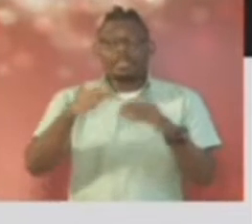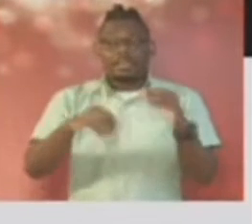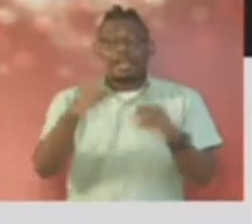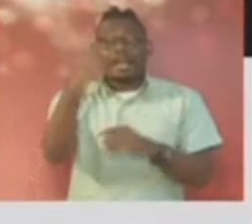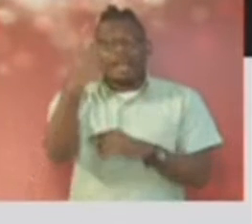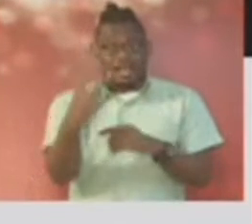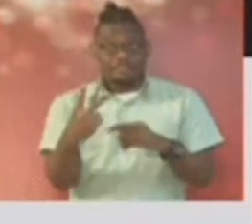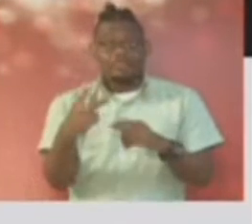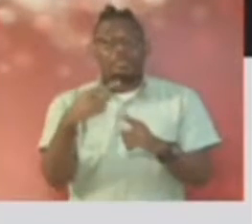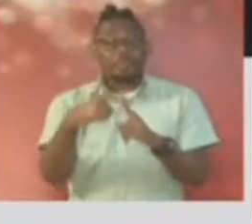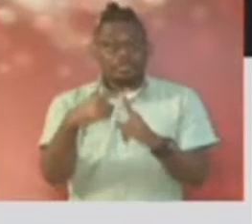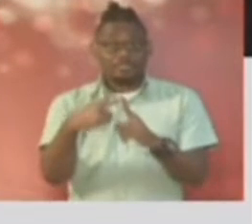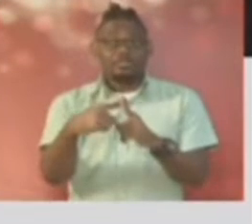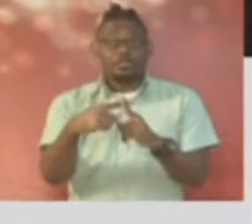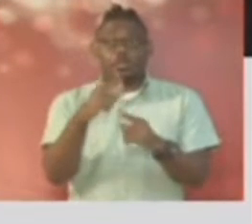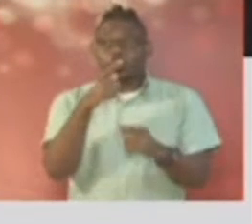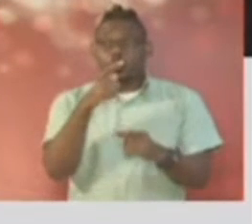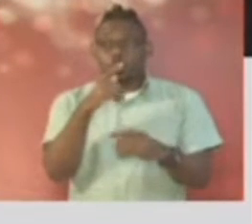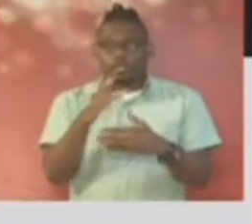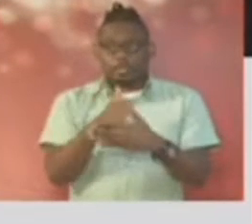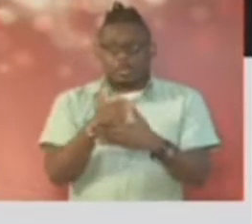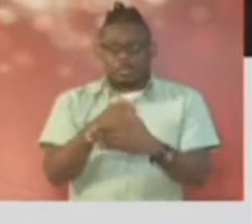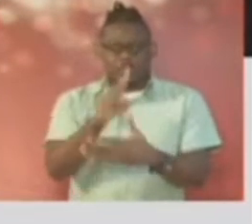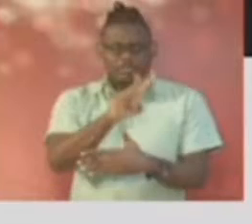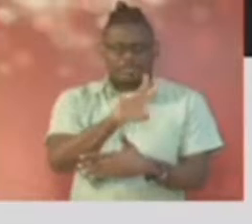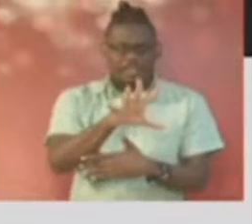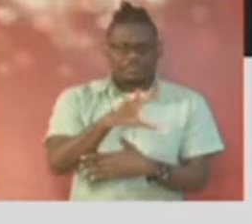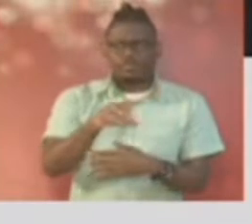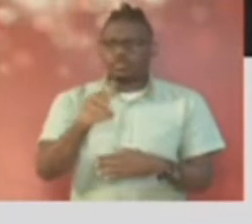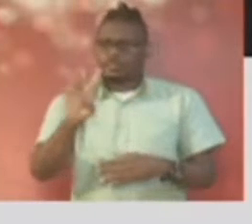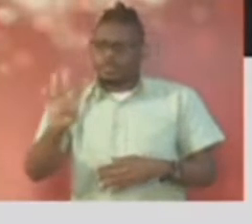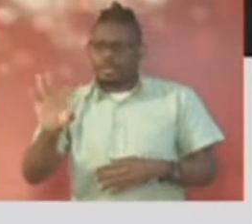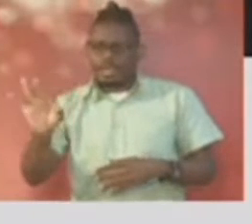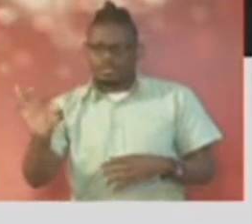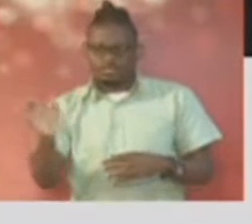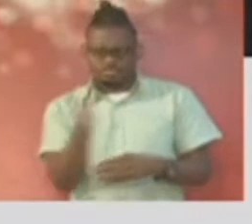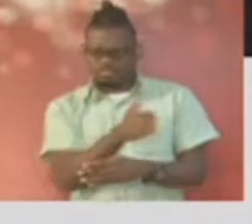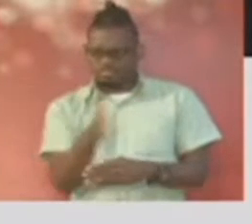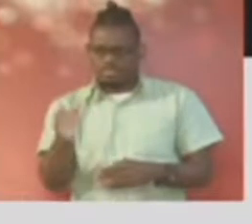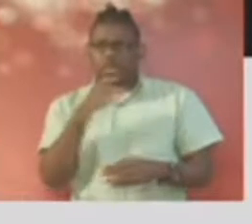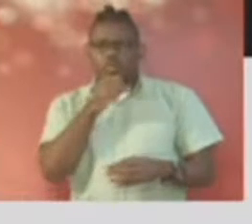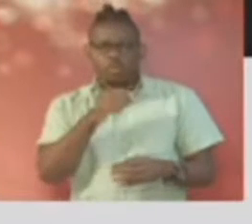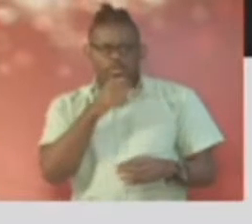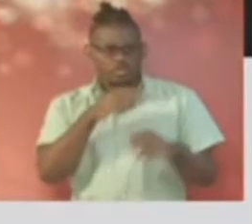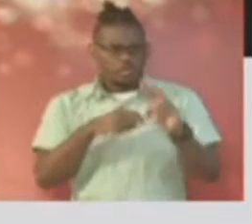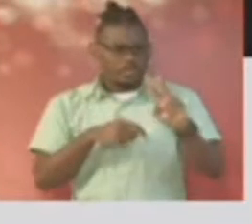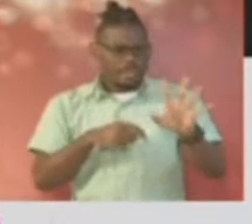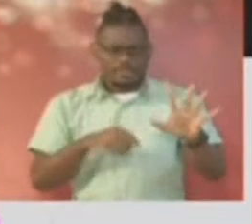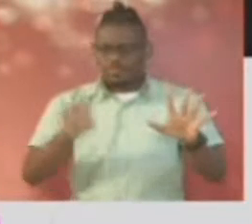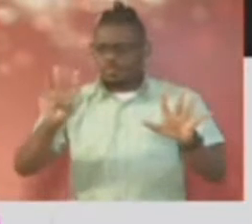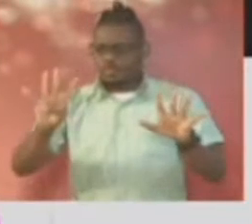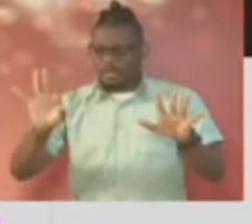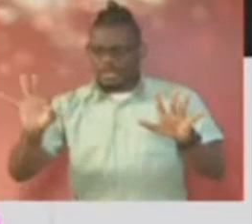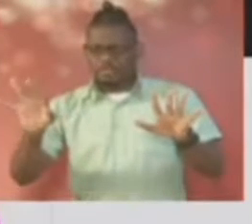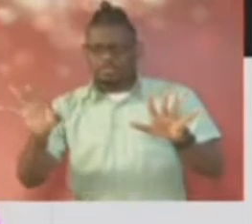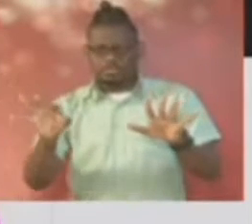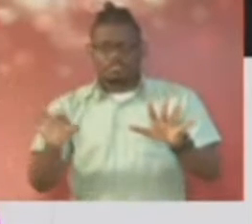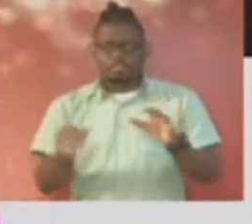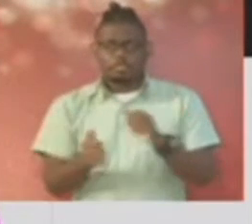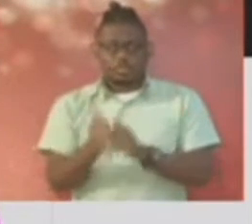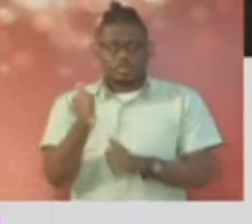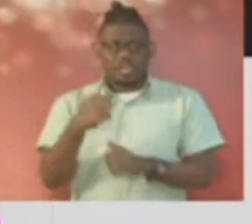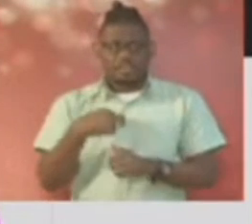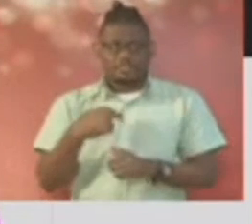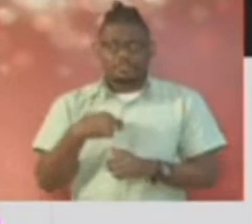COVID-19 positives have been in that 25 to 49-year-old age group. Next slide. With respect to the deaths